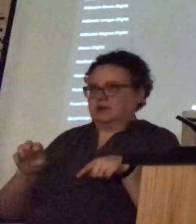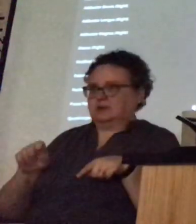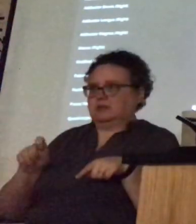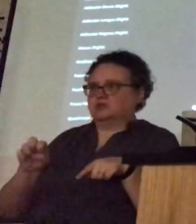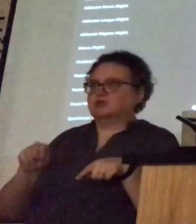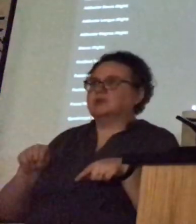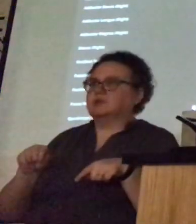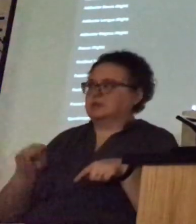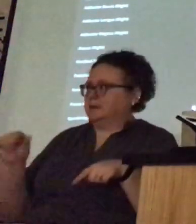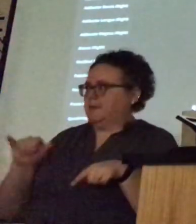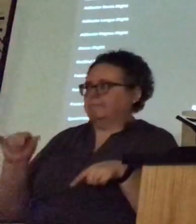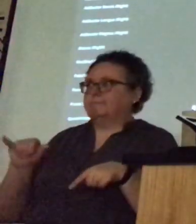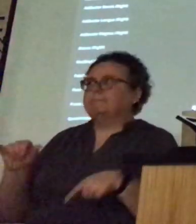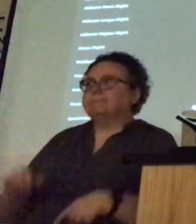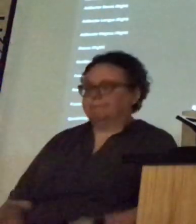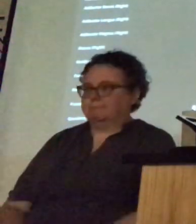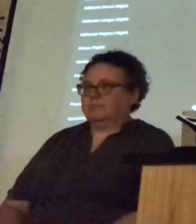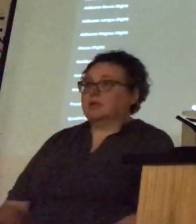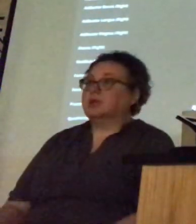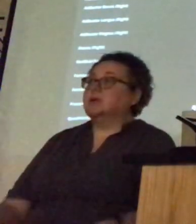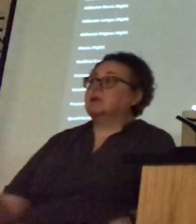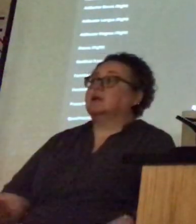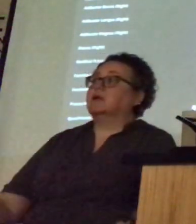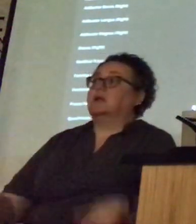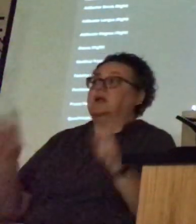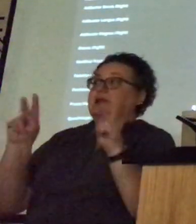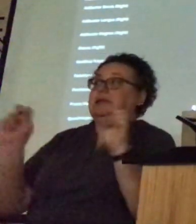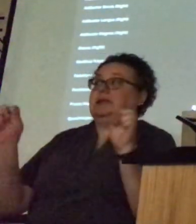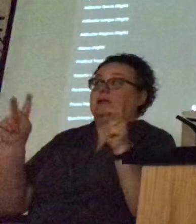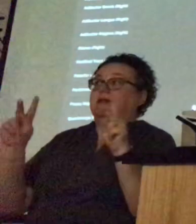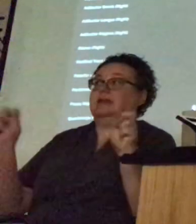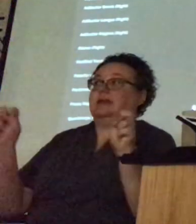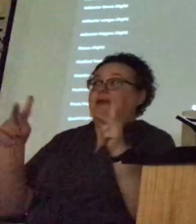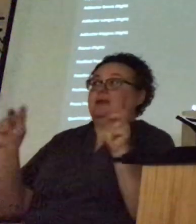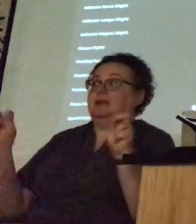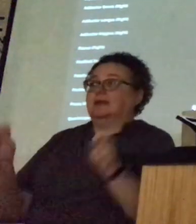Okay. What about knee?